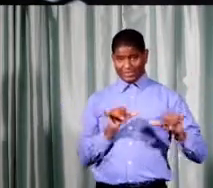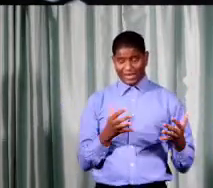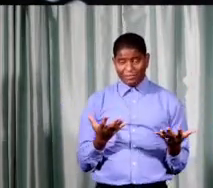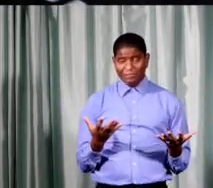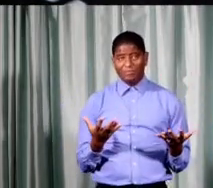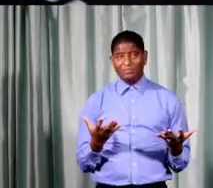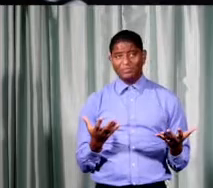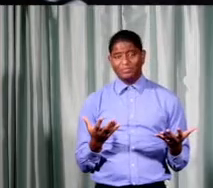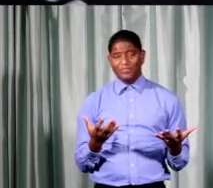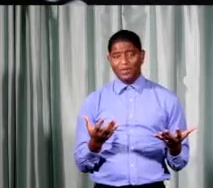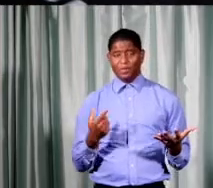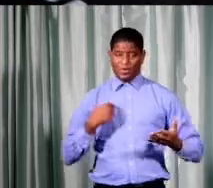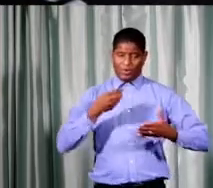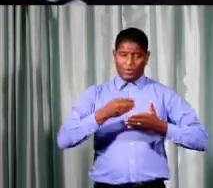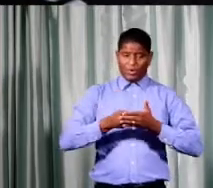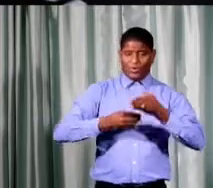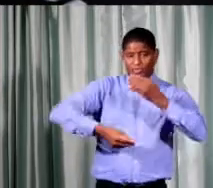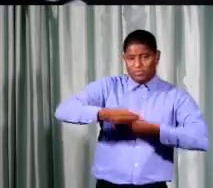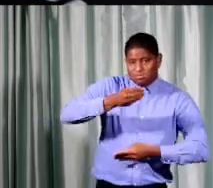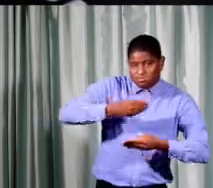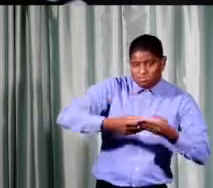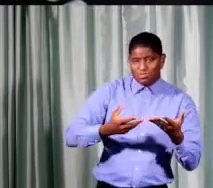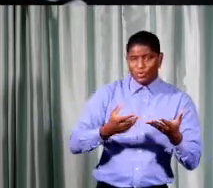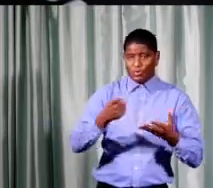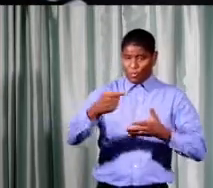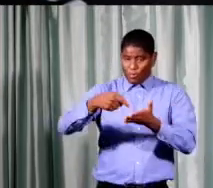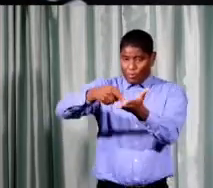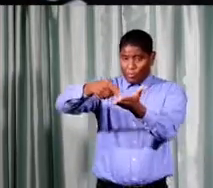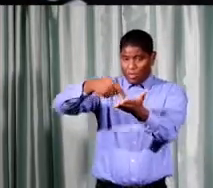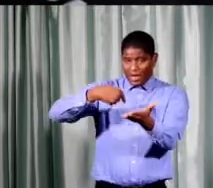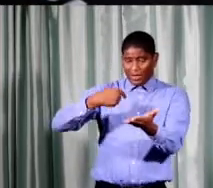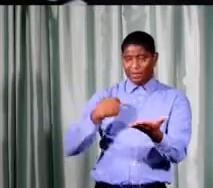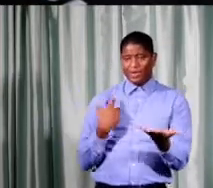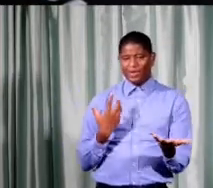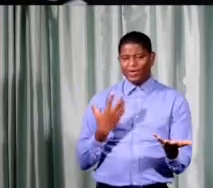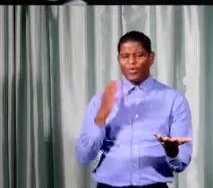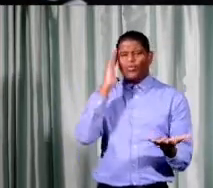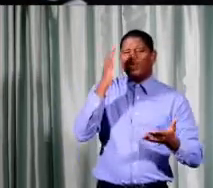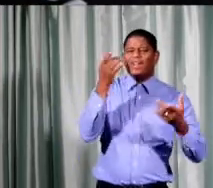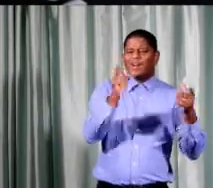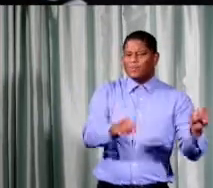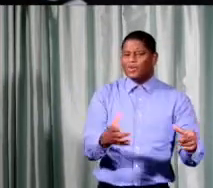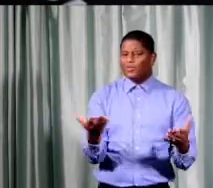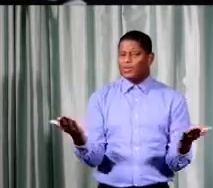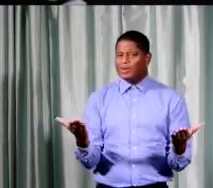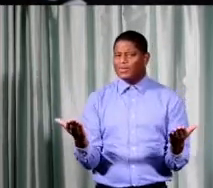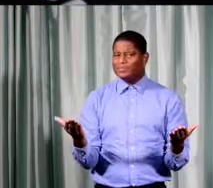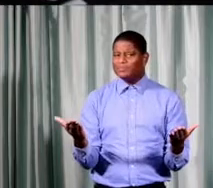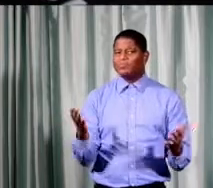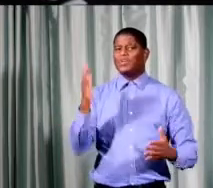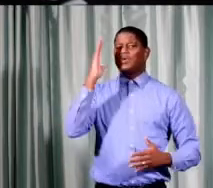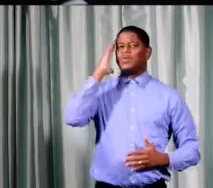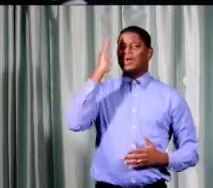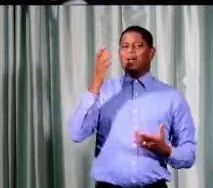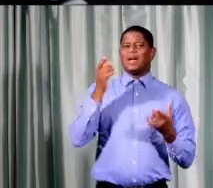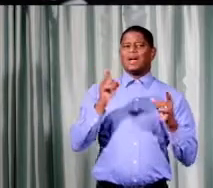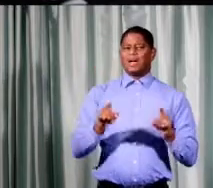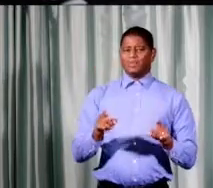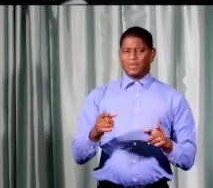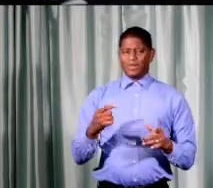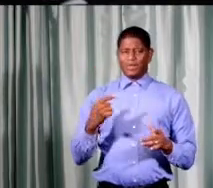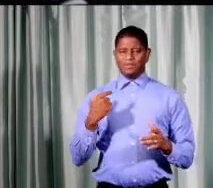profession, because if you understand human beings and you understand the person who tends